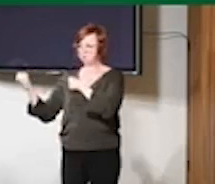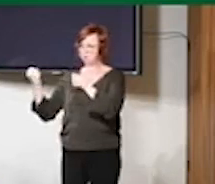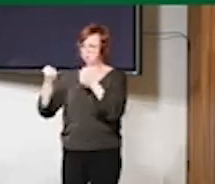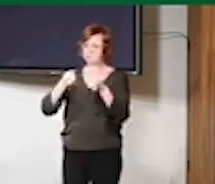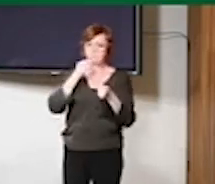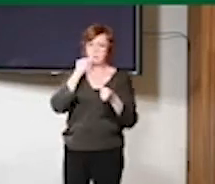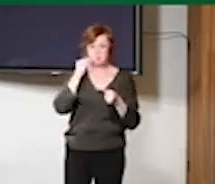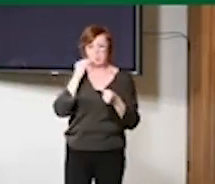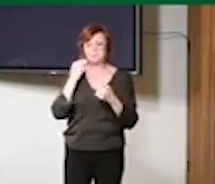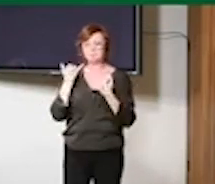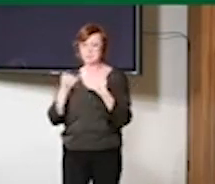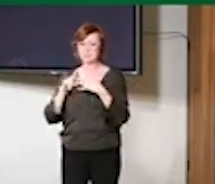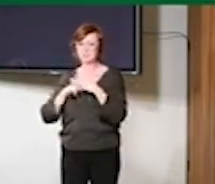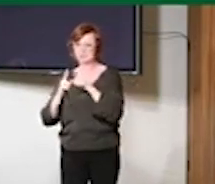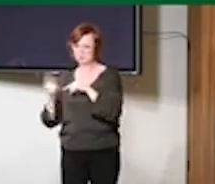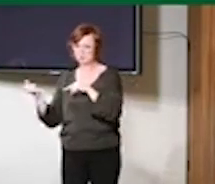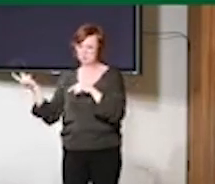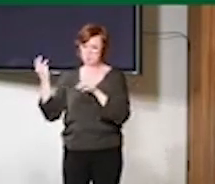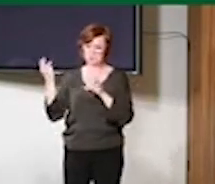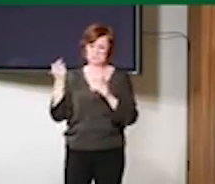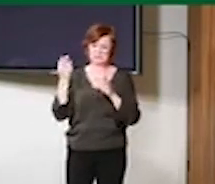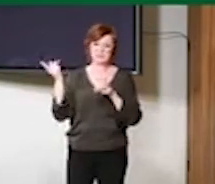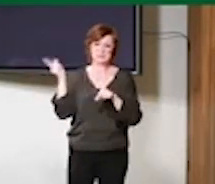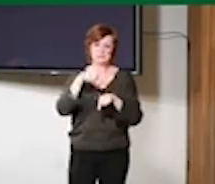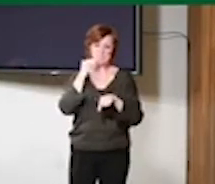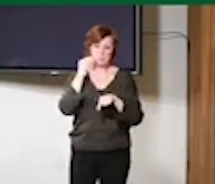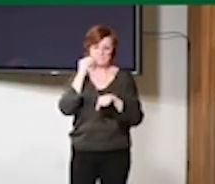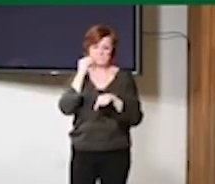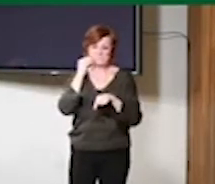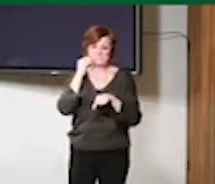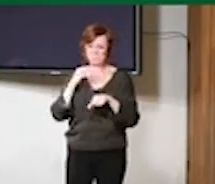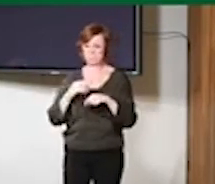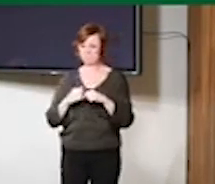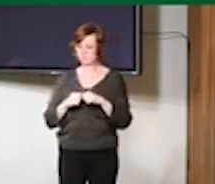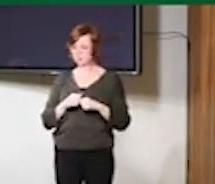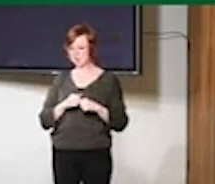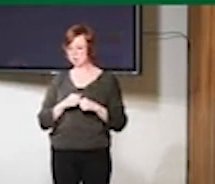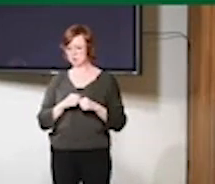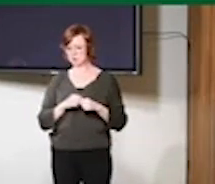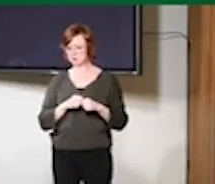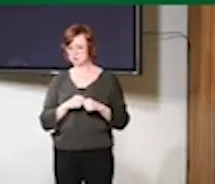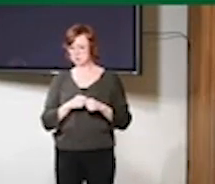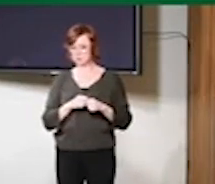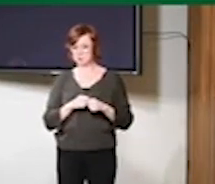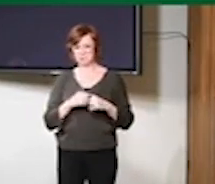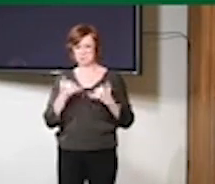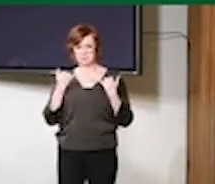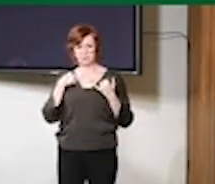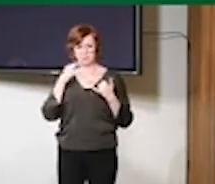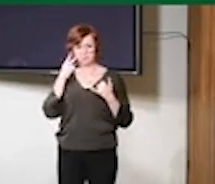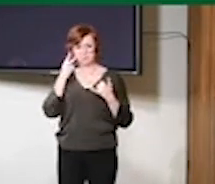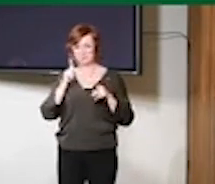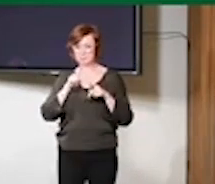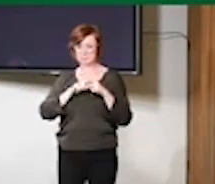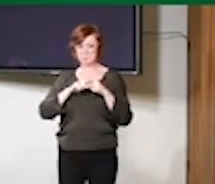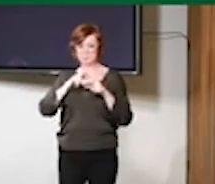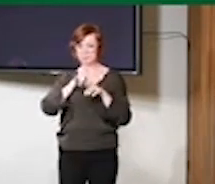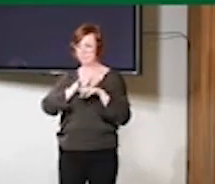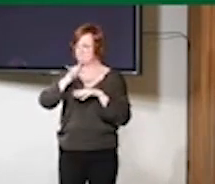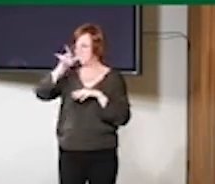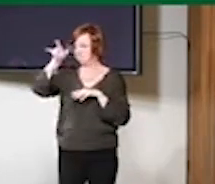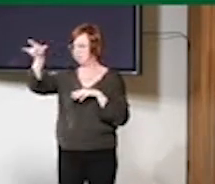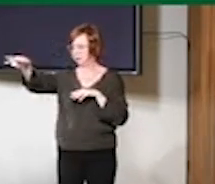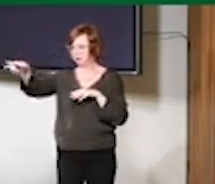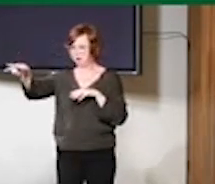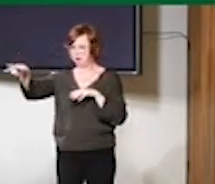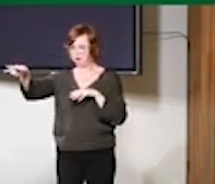now with people leaving Canada for a non-essential travel and then coming back, but that obviously we need to all pay